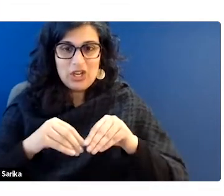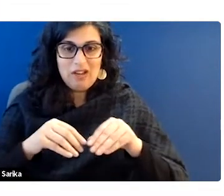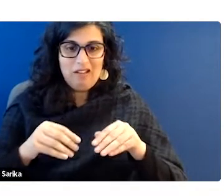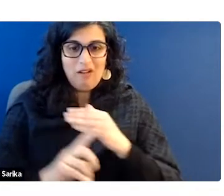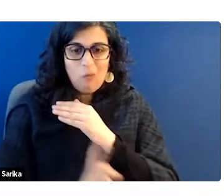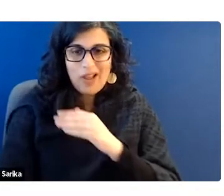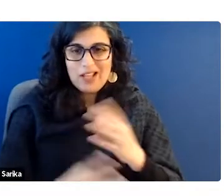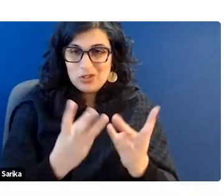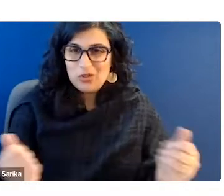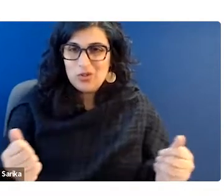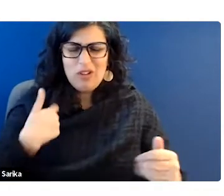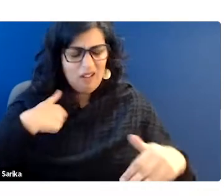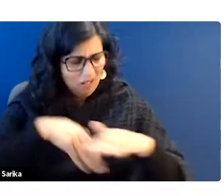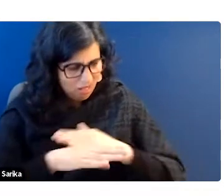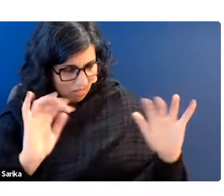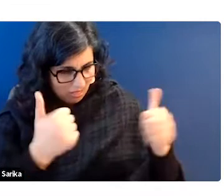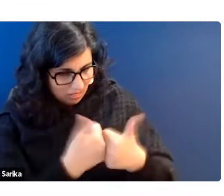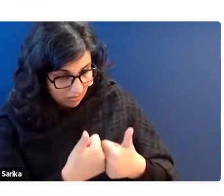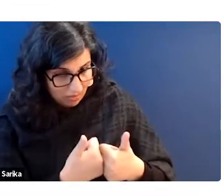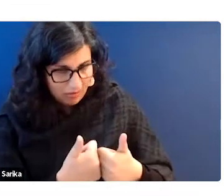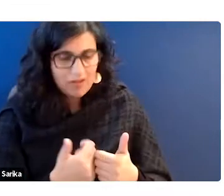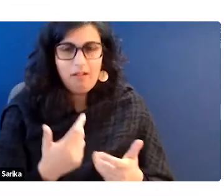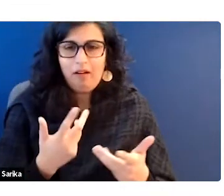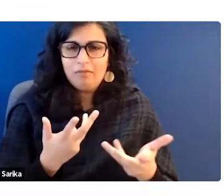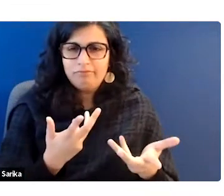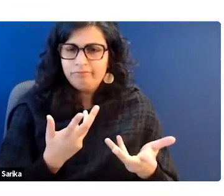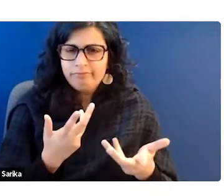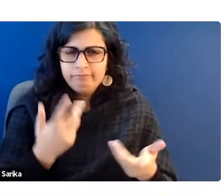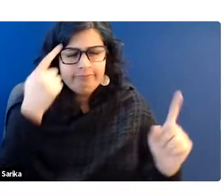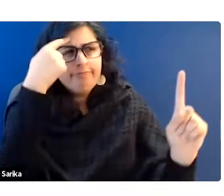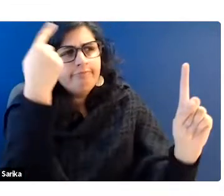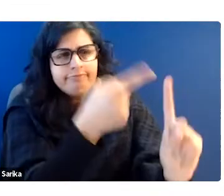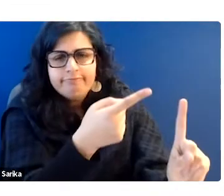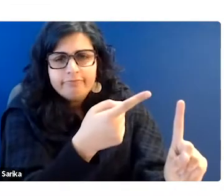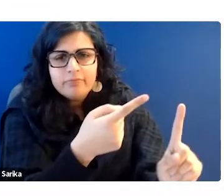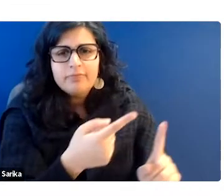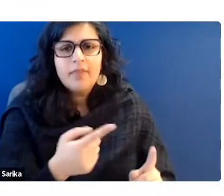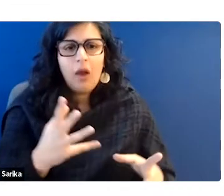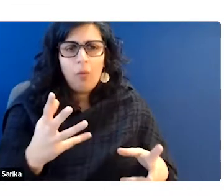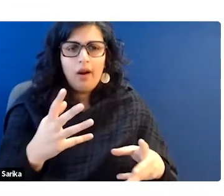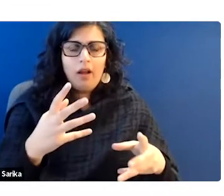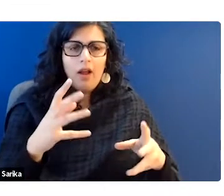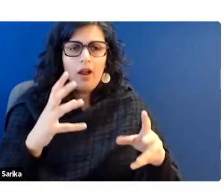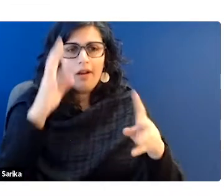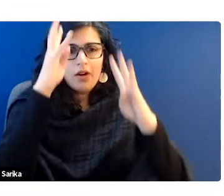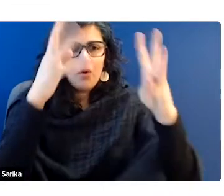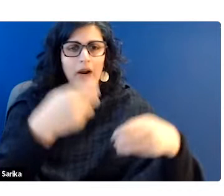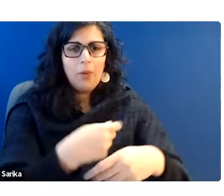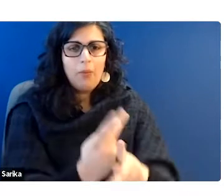challenge thinking that I want to create some products with a